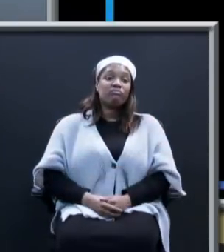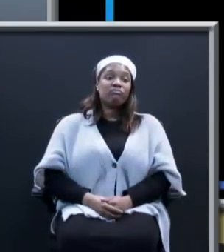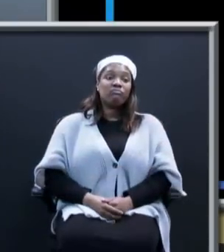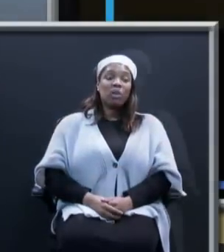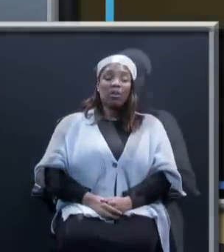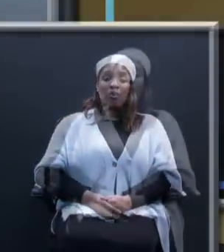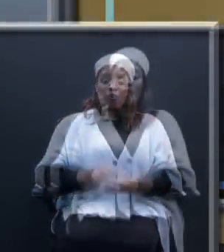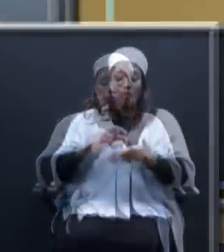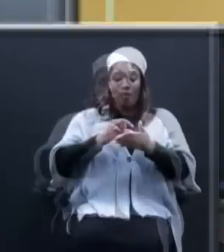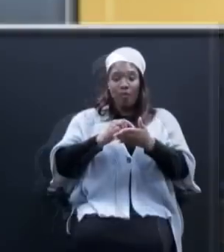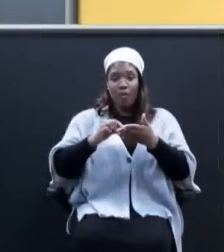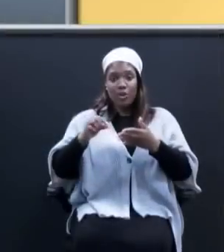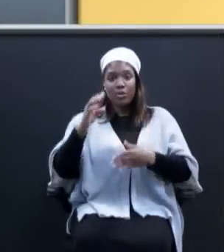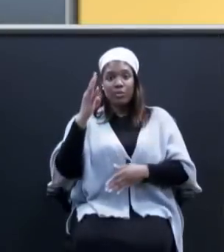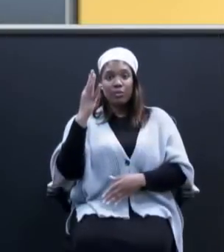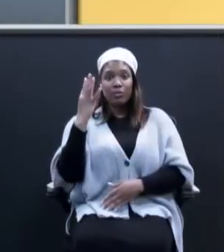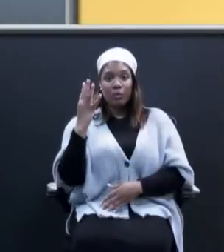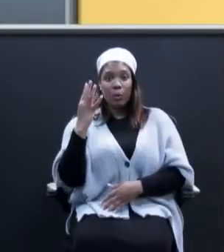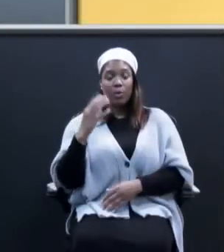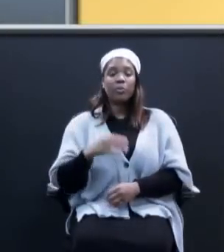Verse 4, go ahead and read.